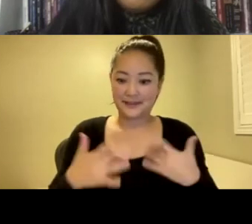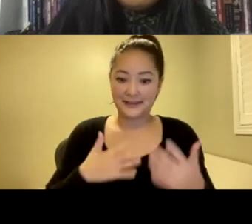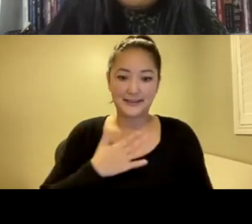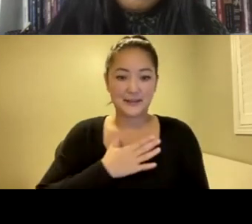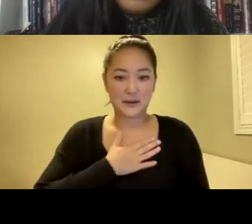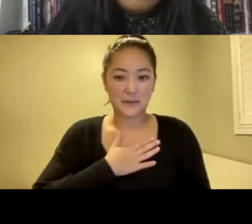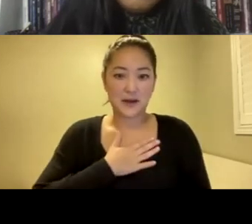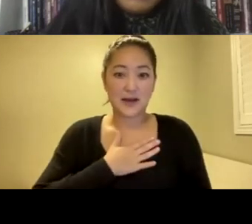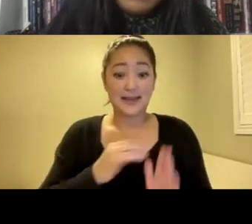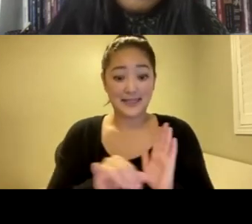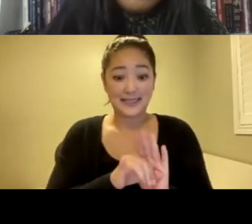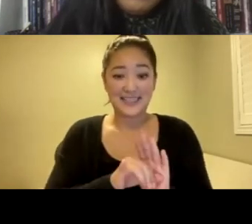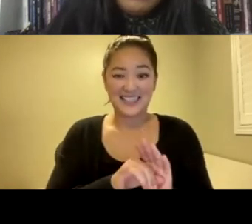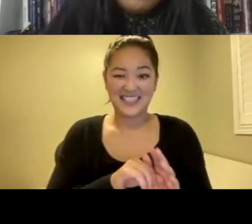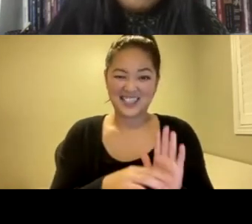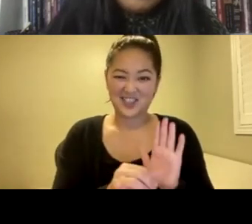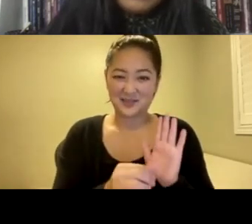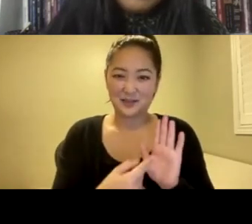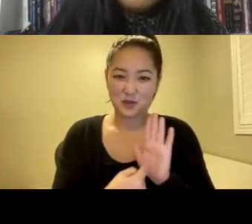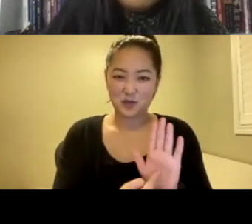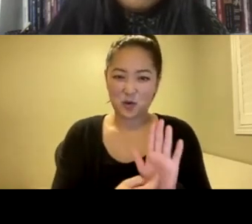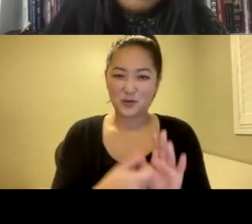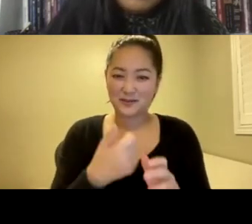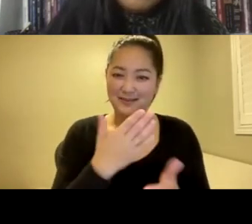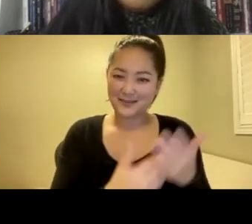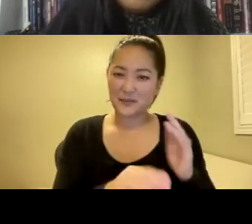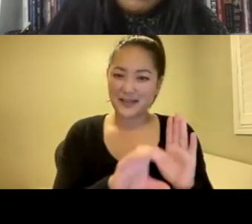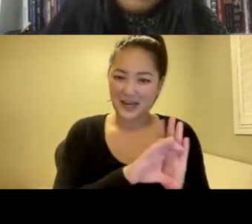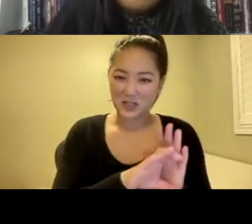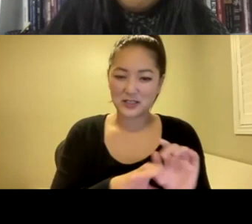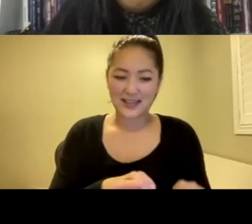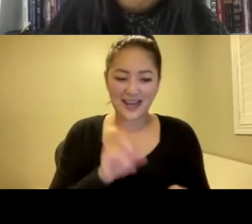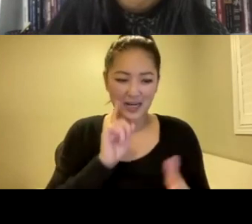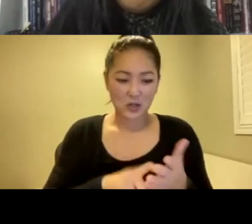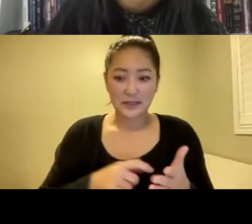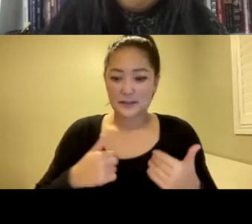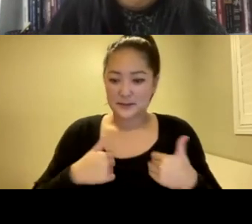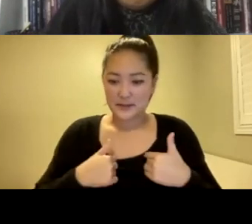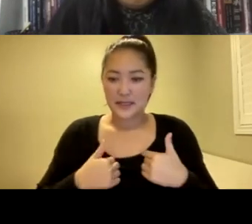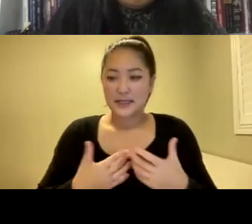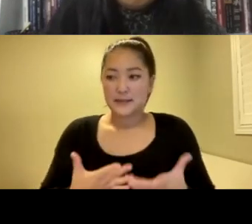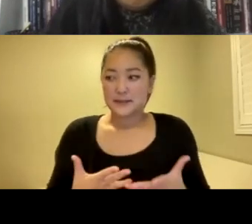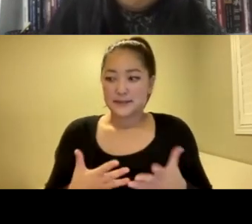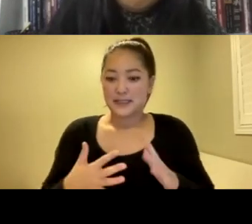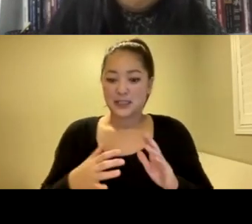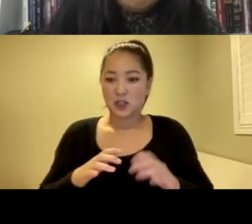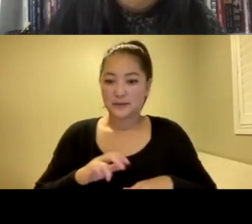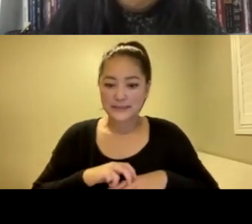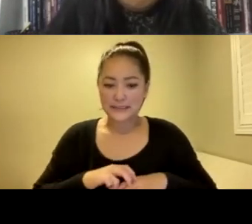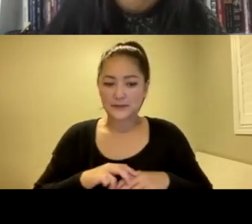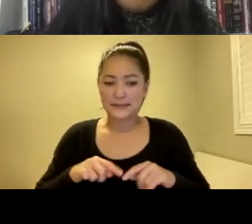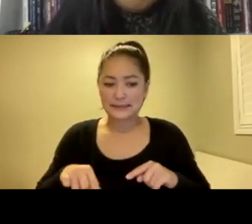vulnerable about, or like I would put that in my character, and not in my, I'm saying my character, but